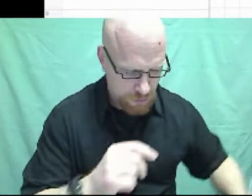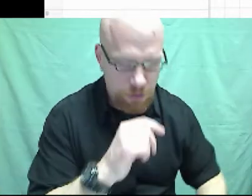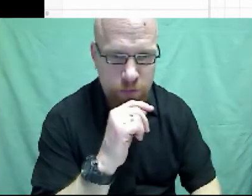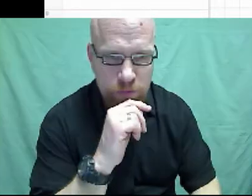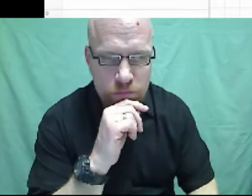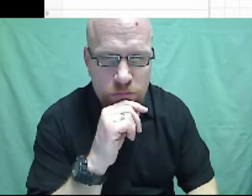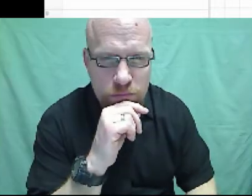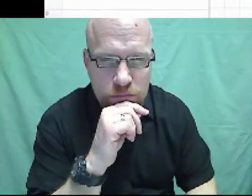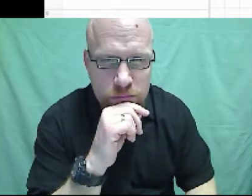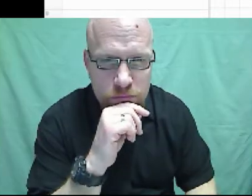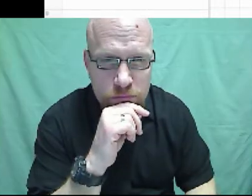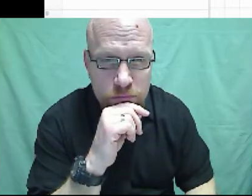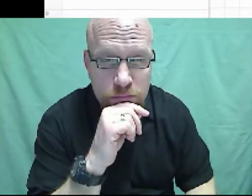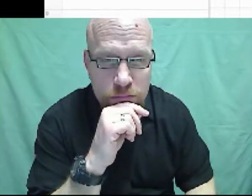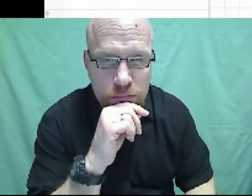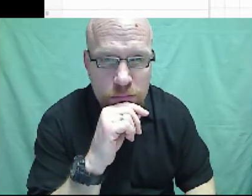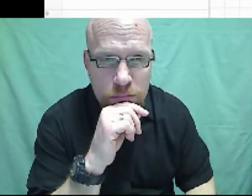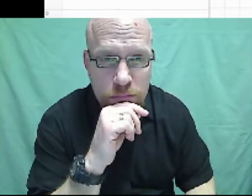6